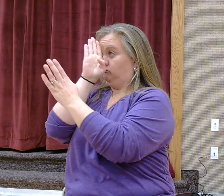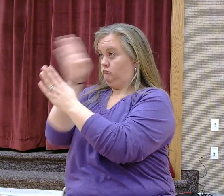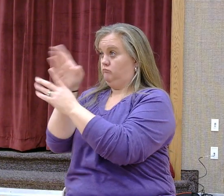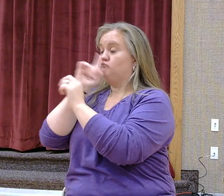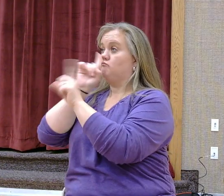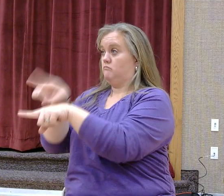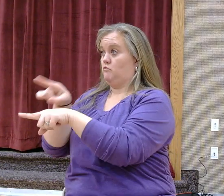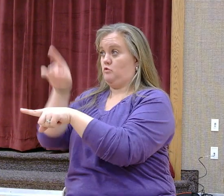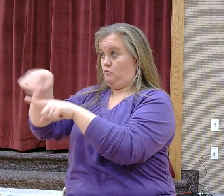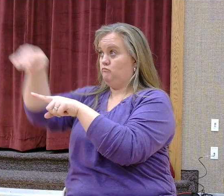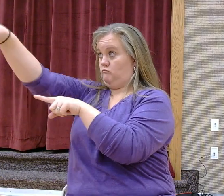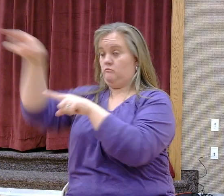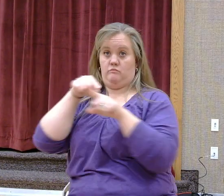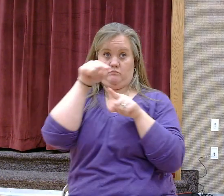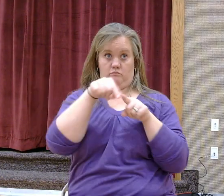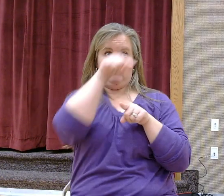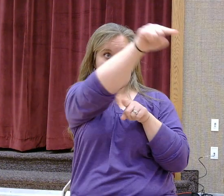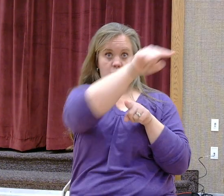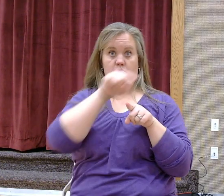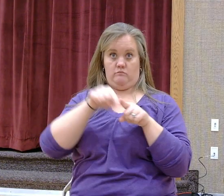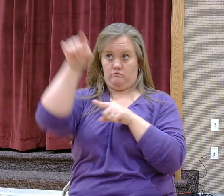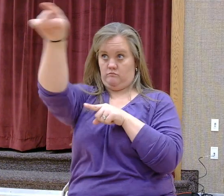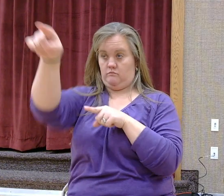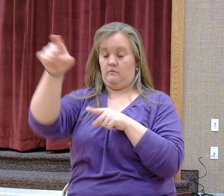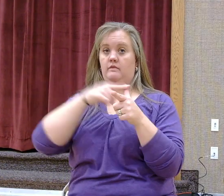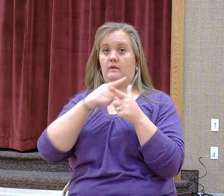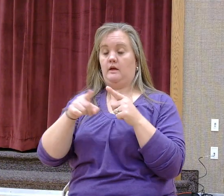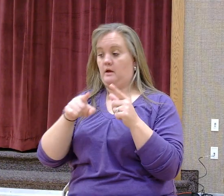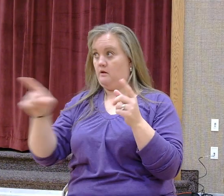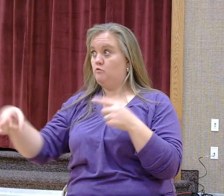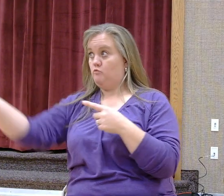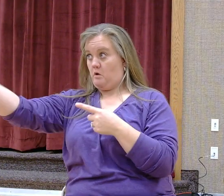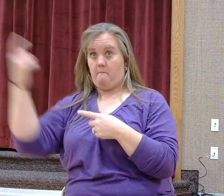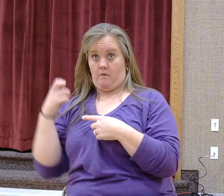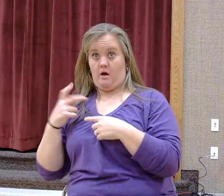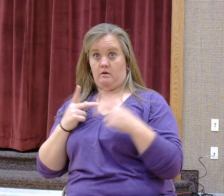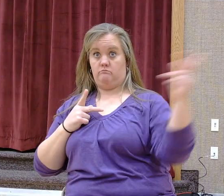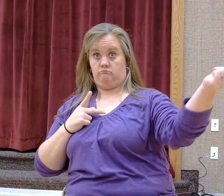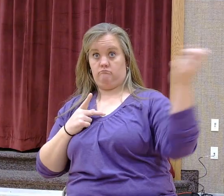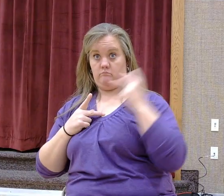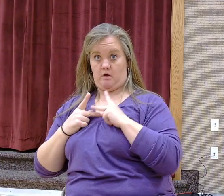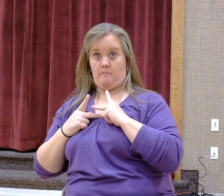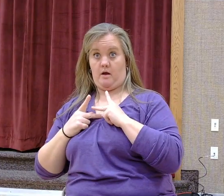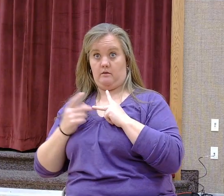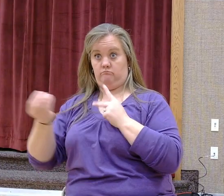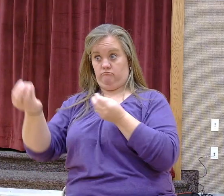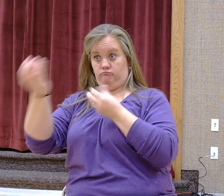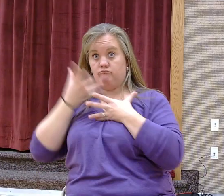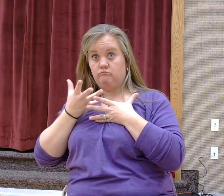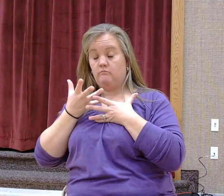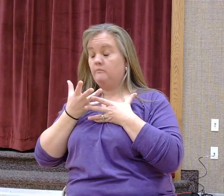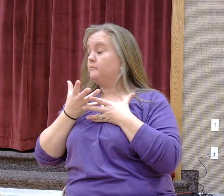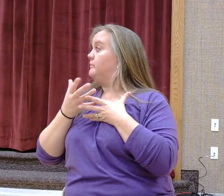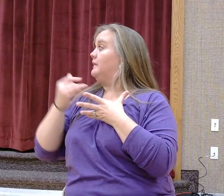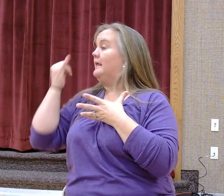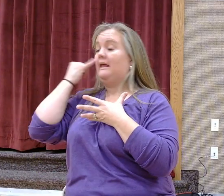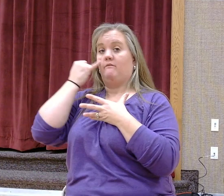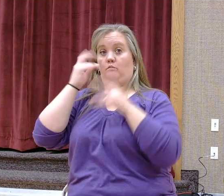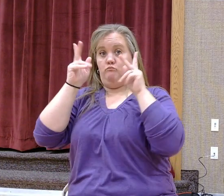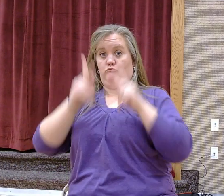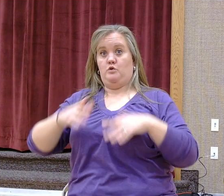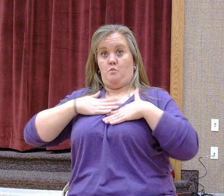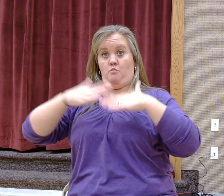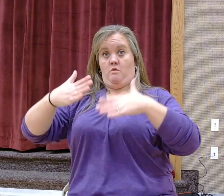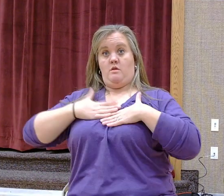directions on them where to go, and then come back and tell me what's going on. So again, first thing to do, check when the person is breathing